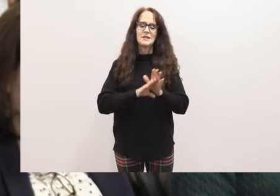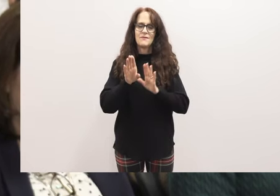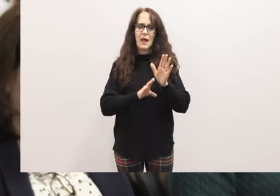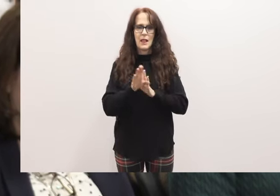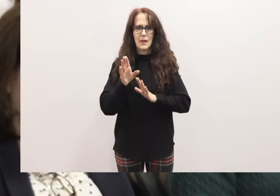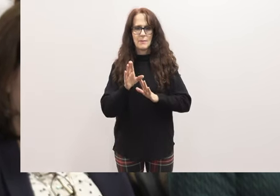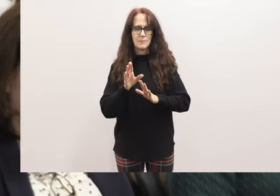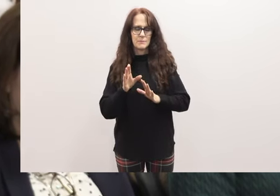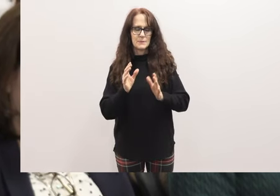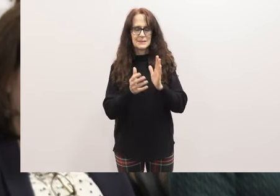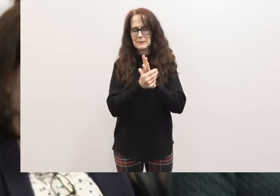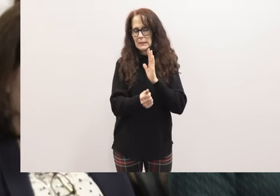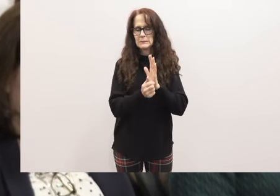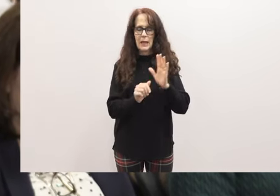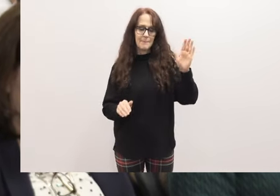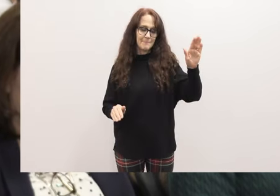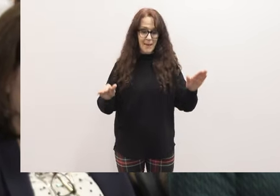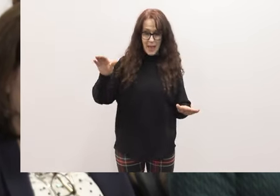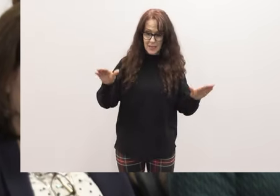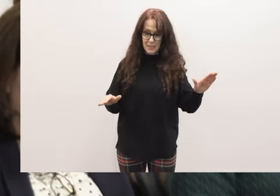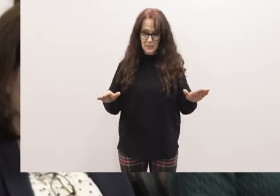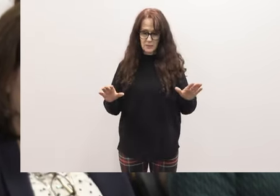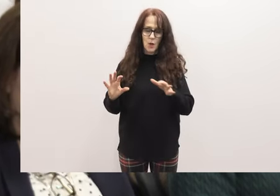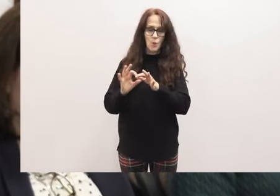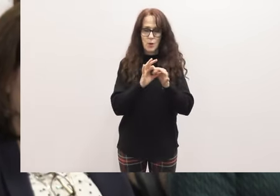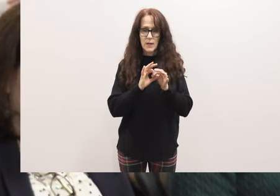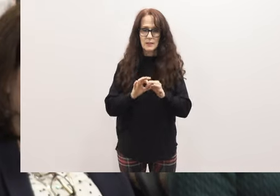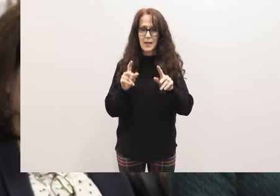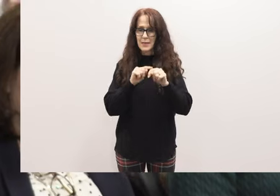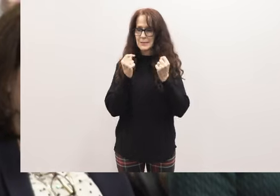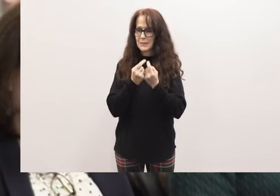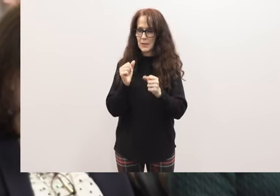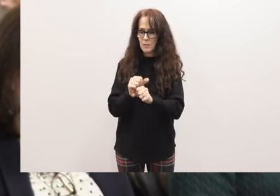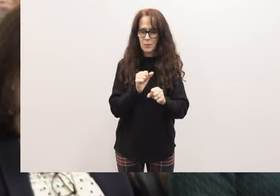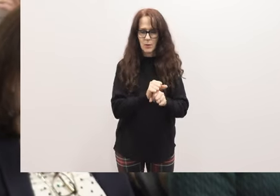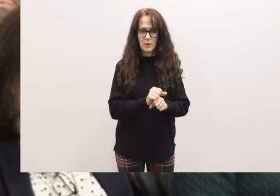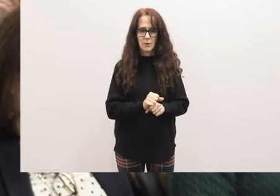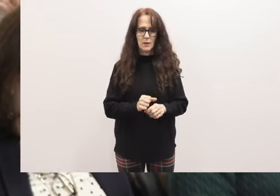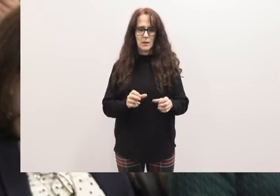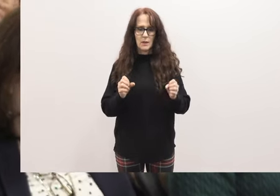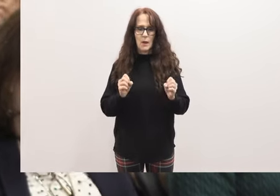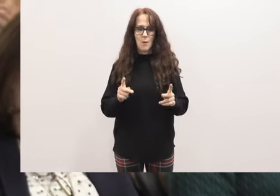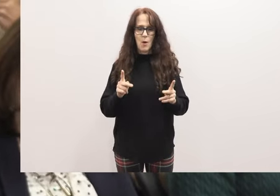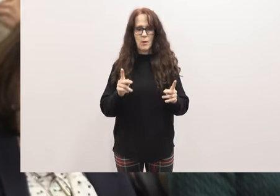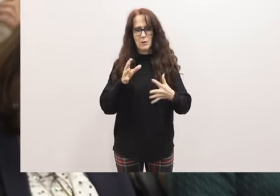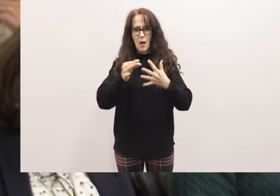balance, coordination, and teamwork. It would also give us more options to play.